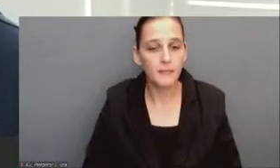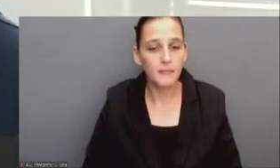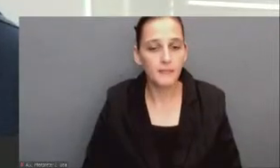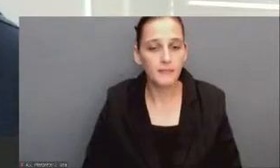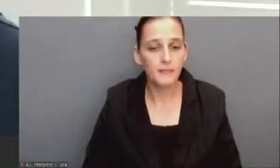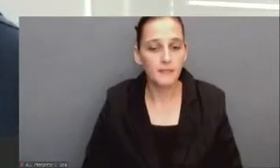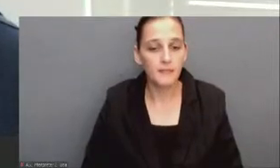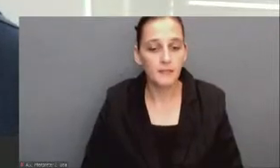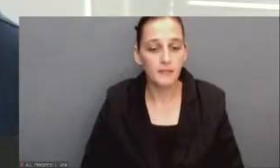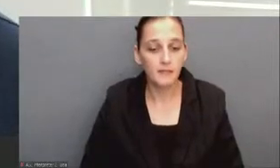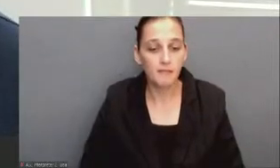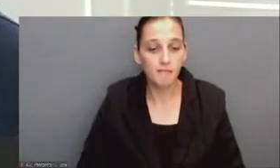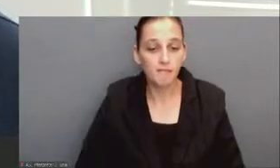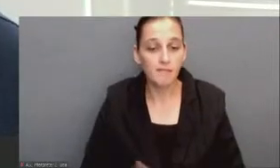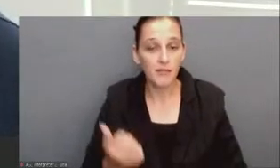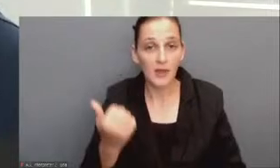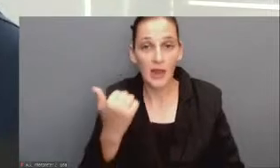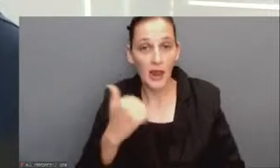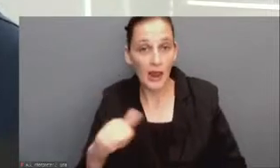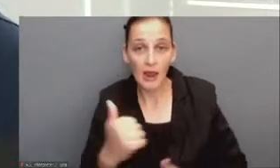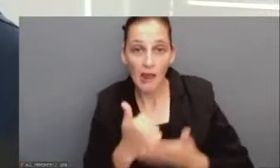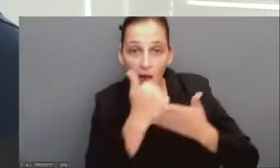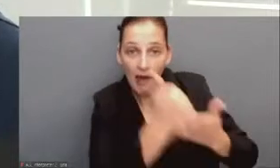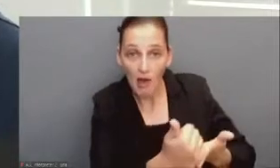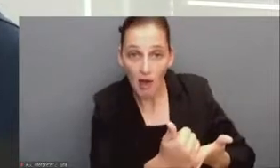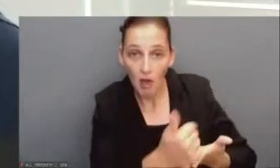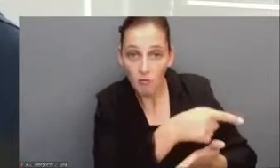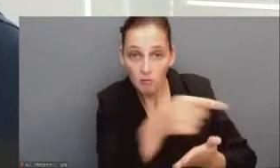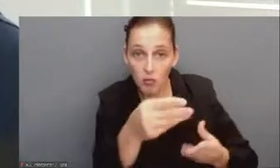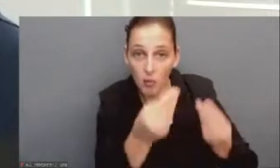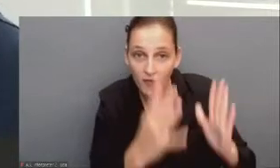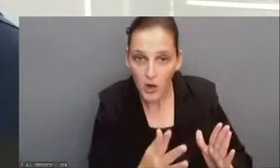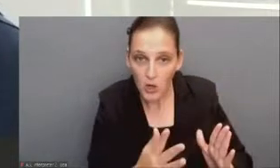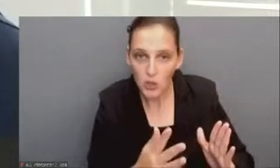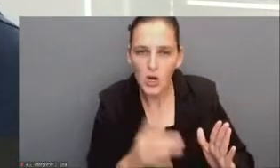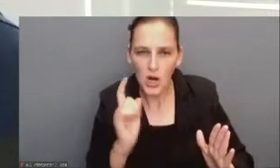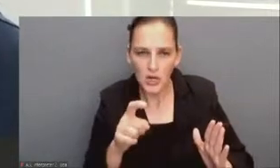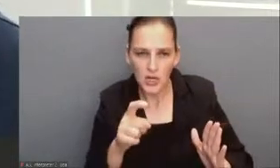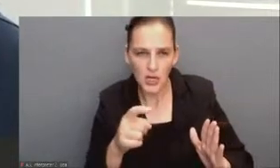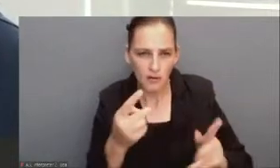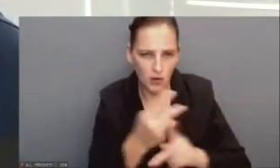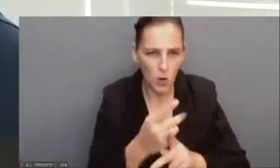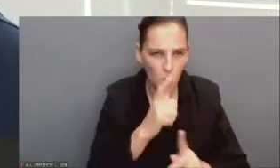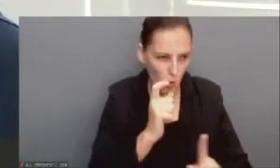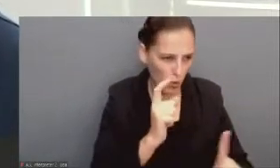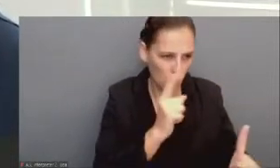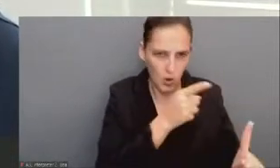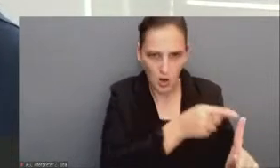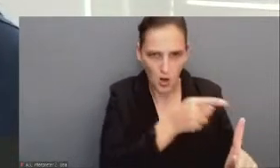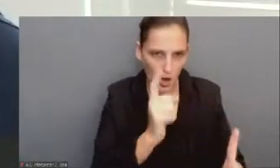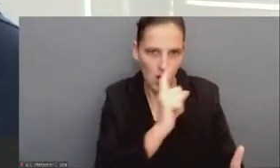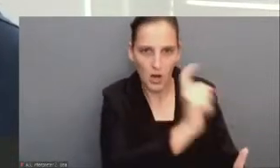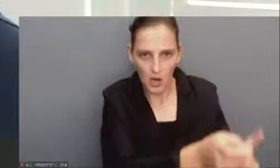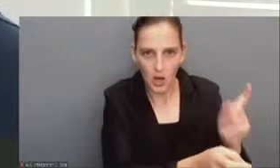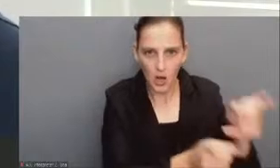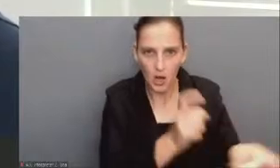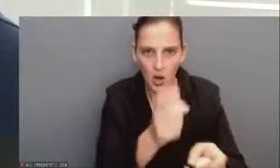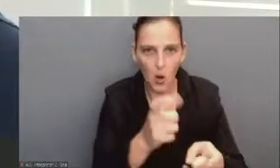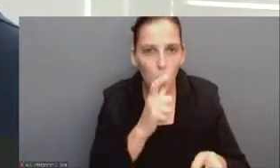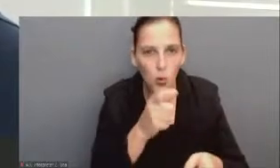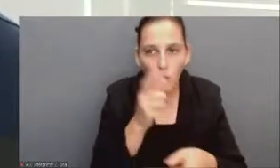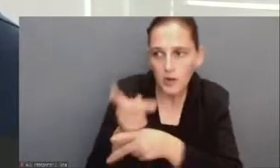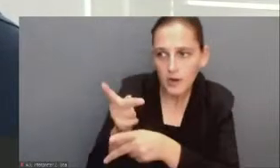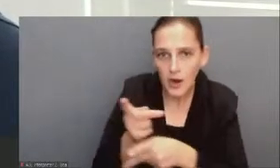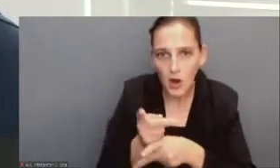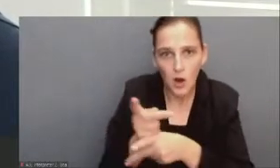any relief to providers is targeted to need, targeted for who they care for, and targeted and takes into